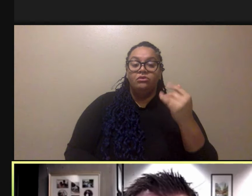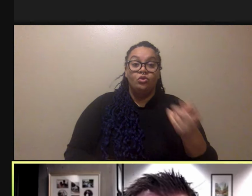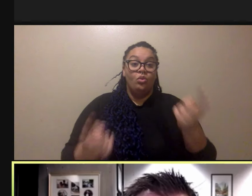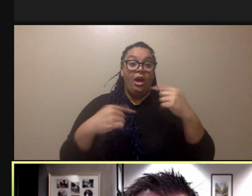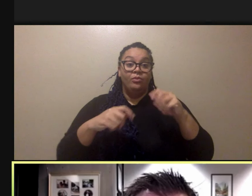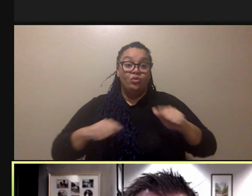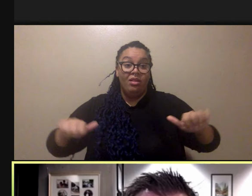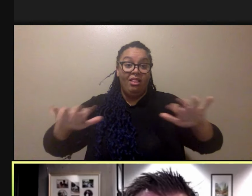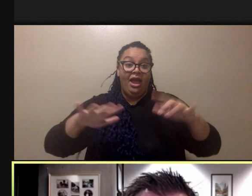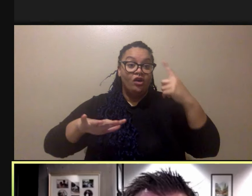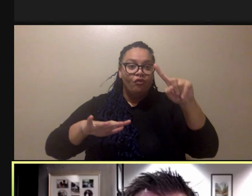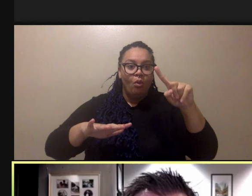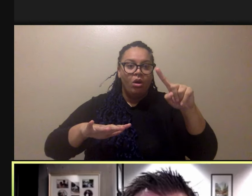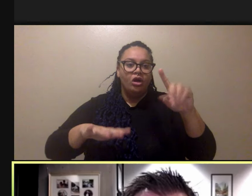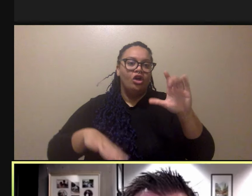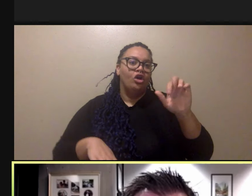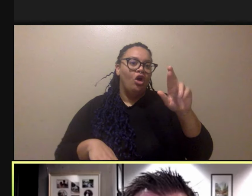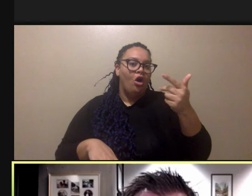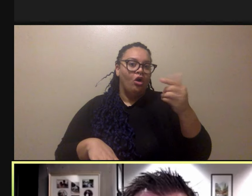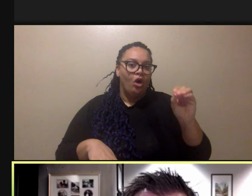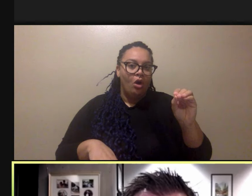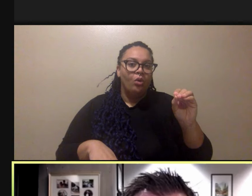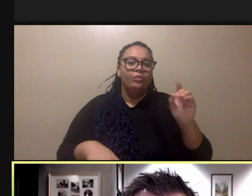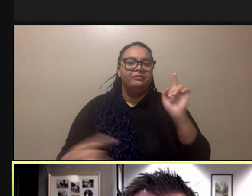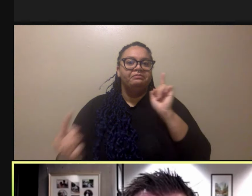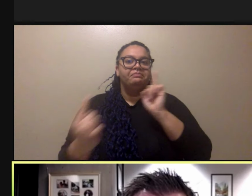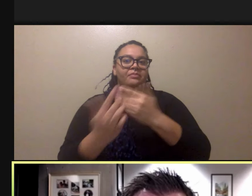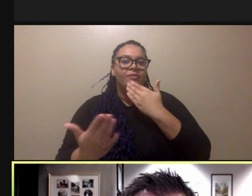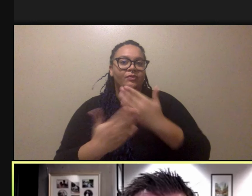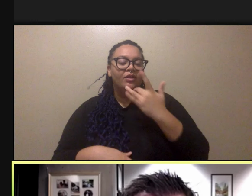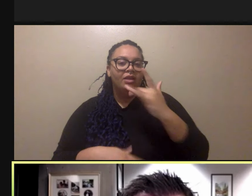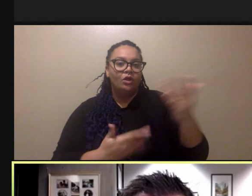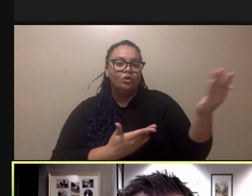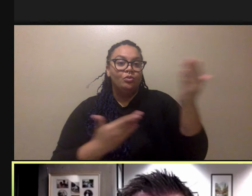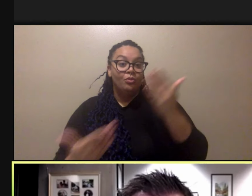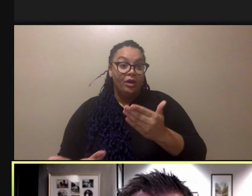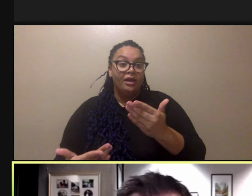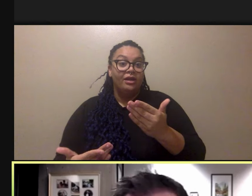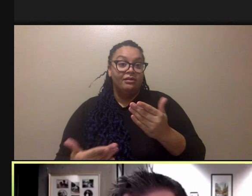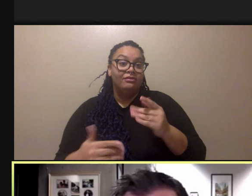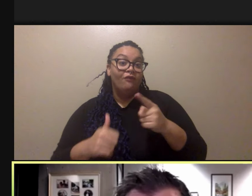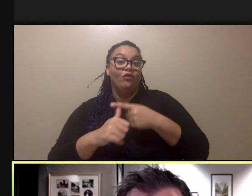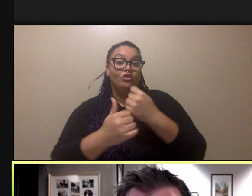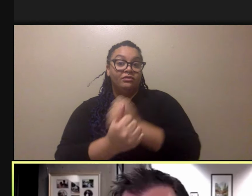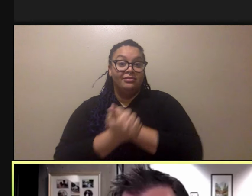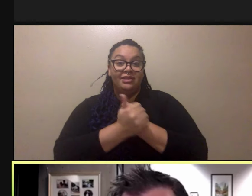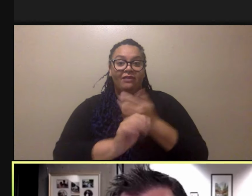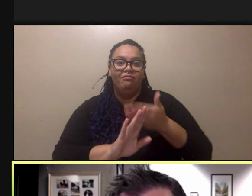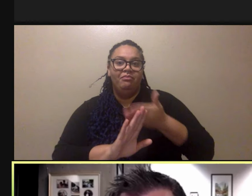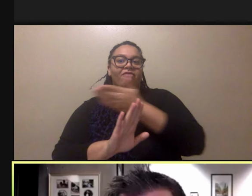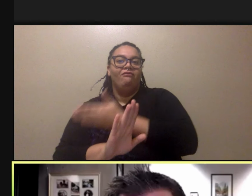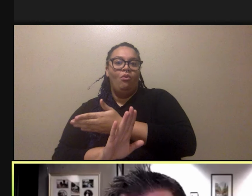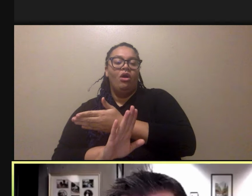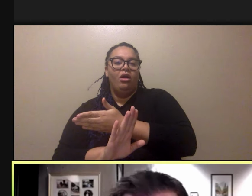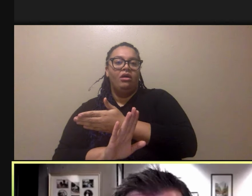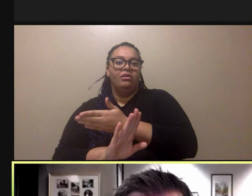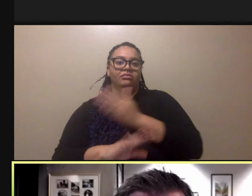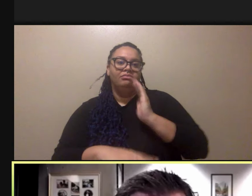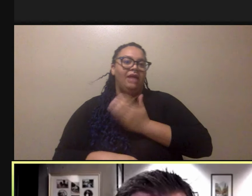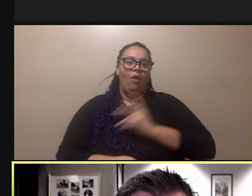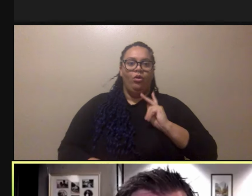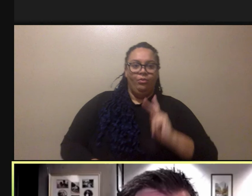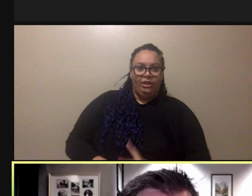petty merchandise, were to meet with the good luck to bring the first captives before the face of our prince. And so what they were searching for were goods